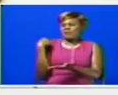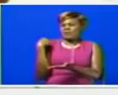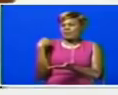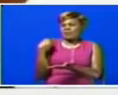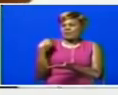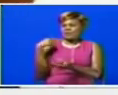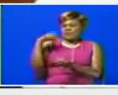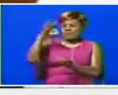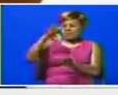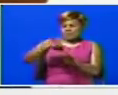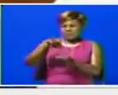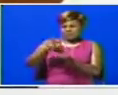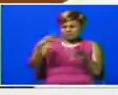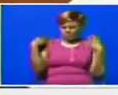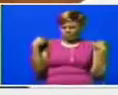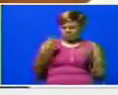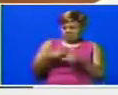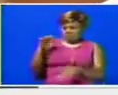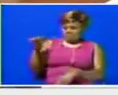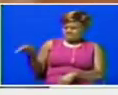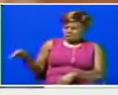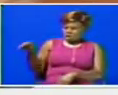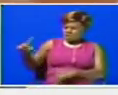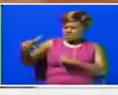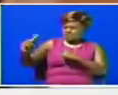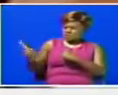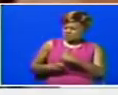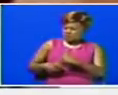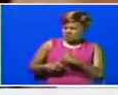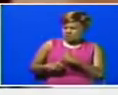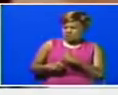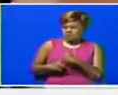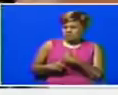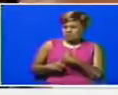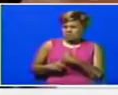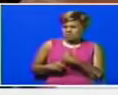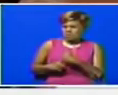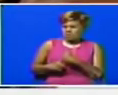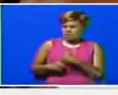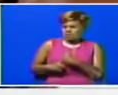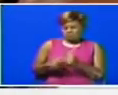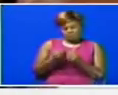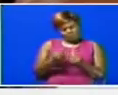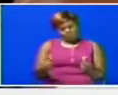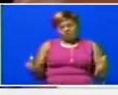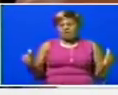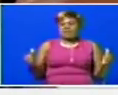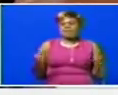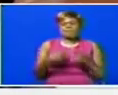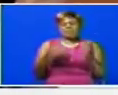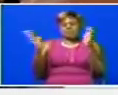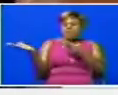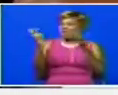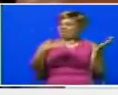been conducting this exercise since morning, 6 o'clock in the morning, and we have gone through it. Has gone smoothly despite the